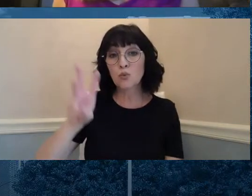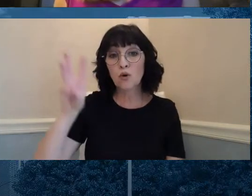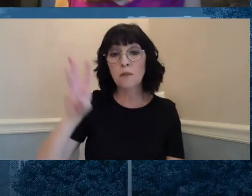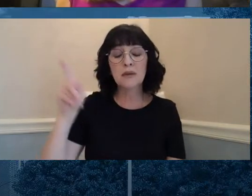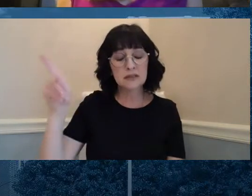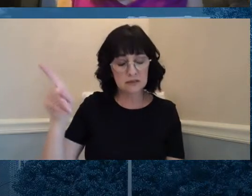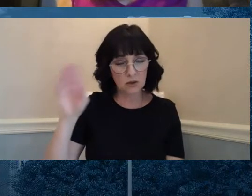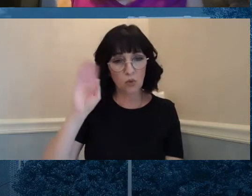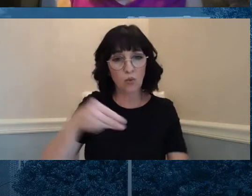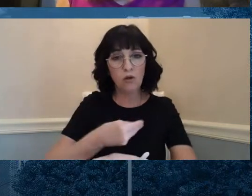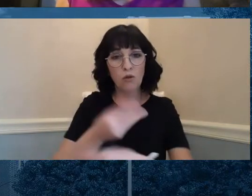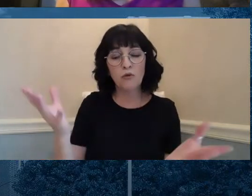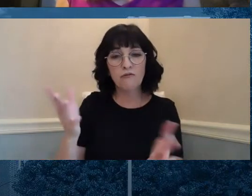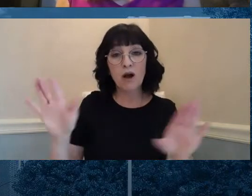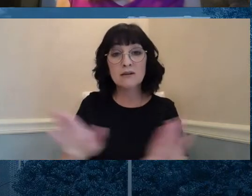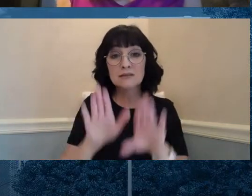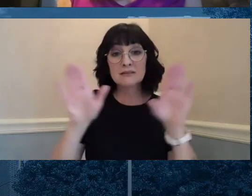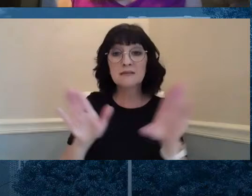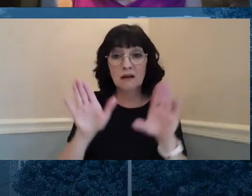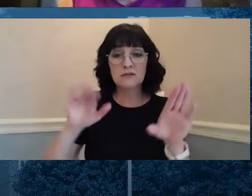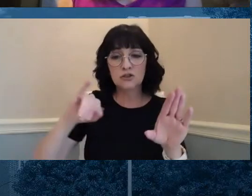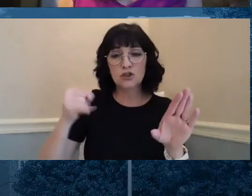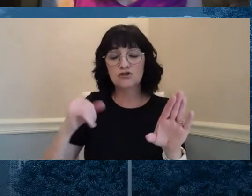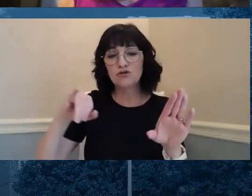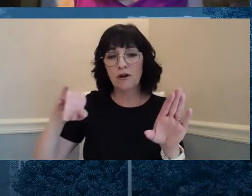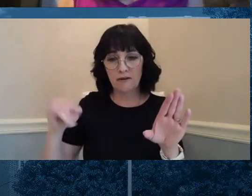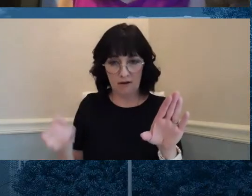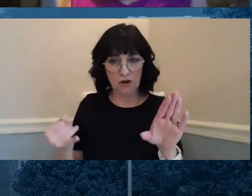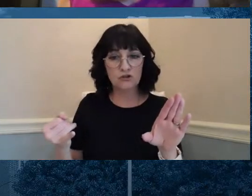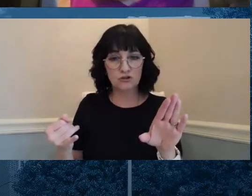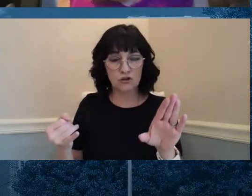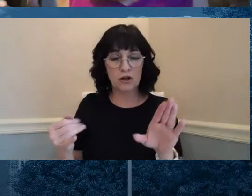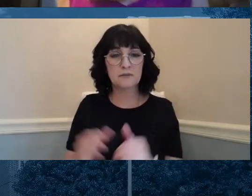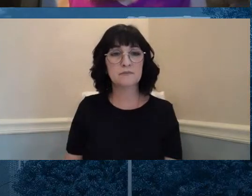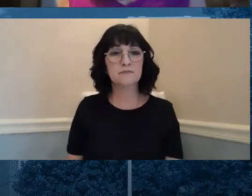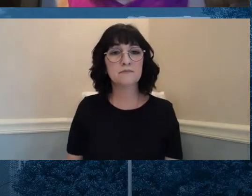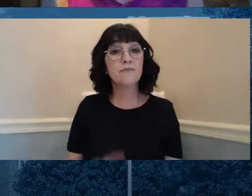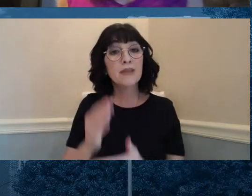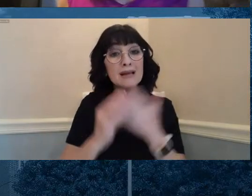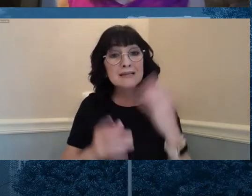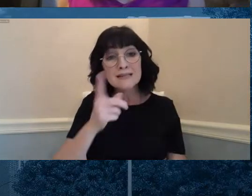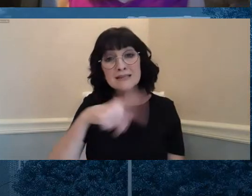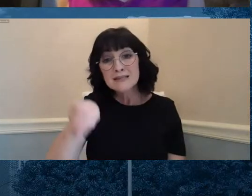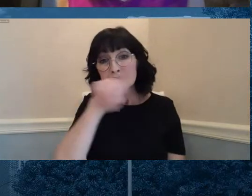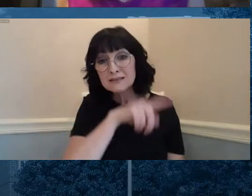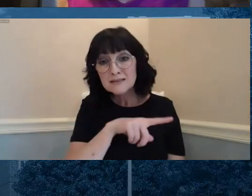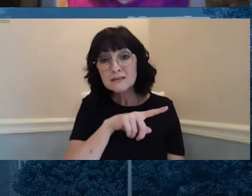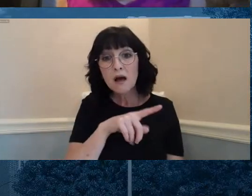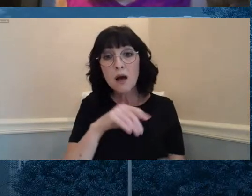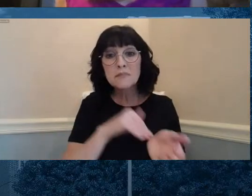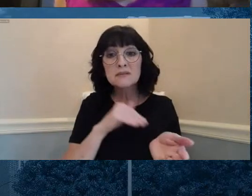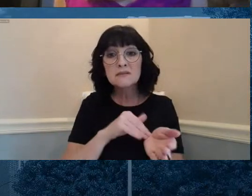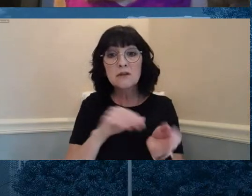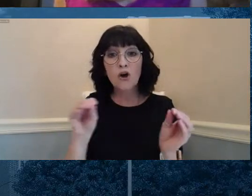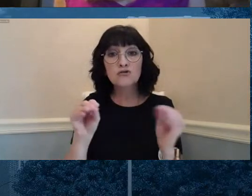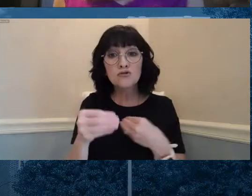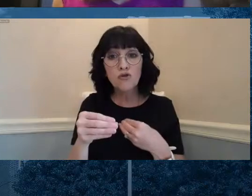Pharmacies and hospitals are seeing appointment opportunities go unfilled and are publicly taking